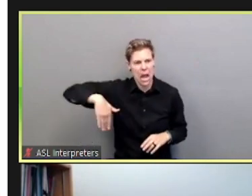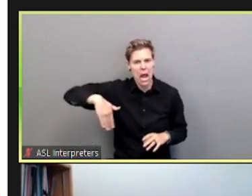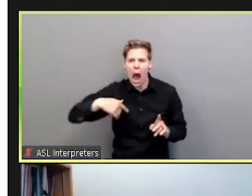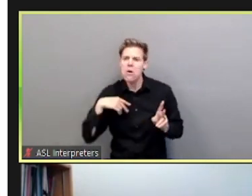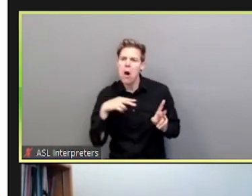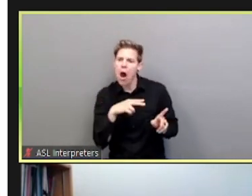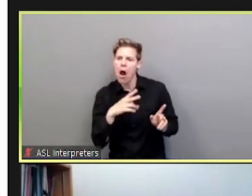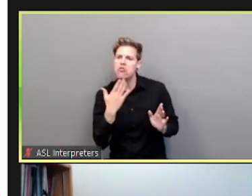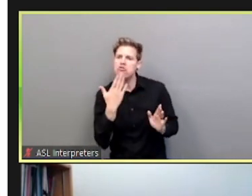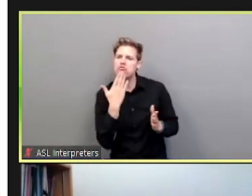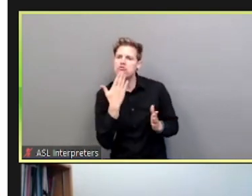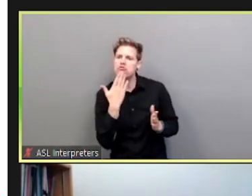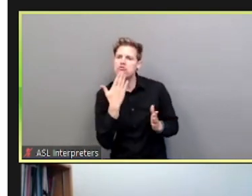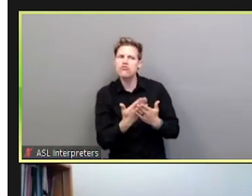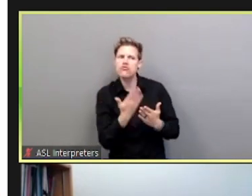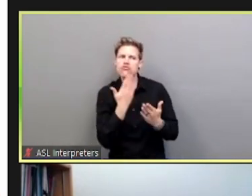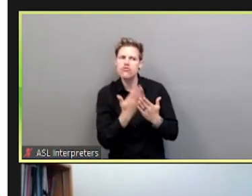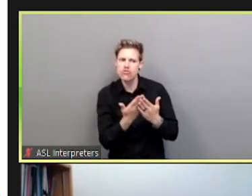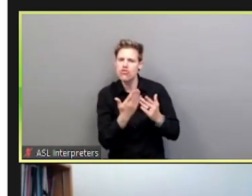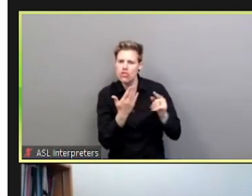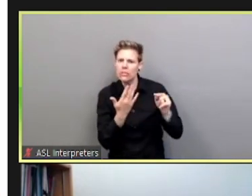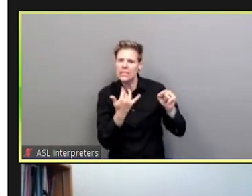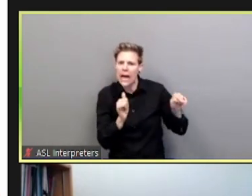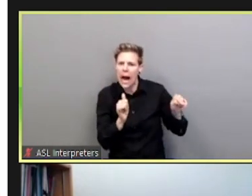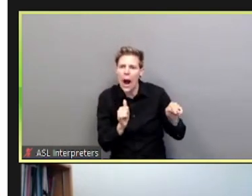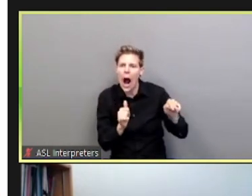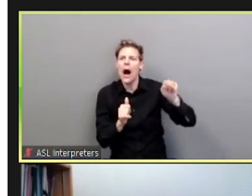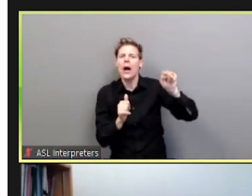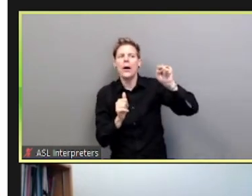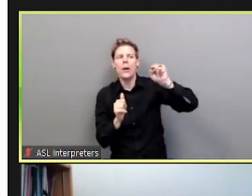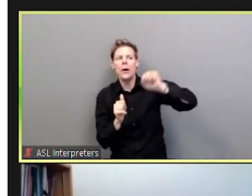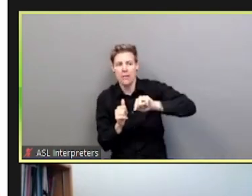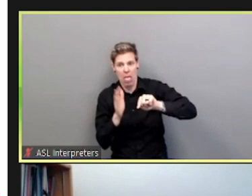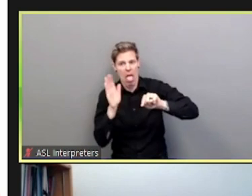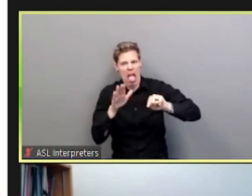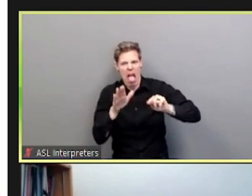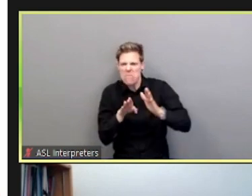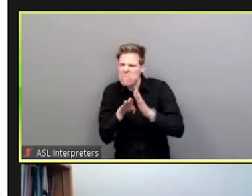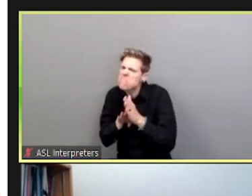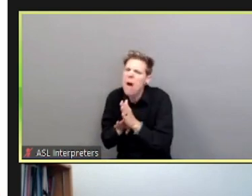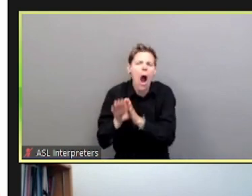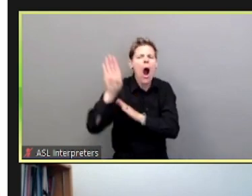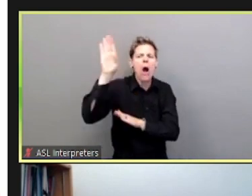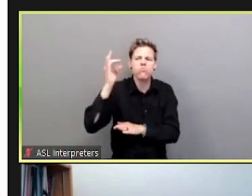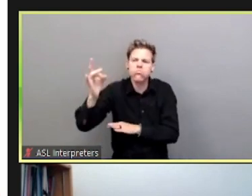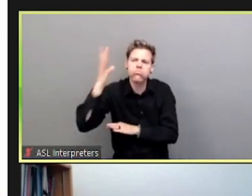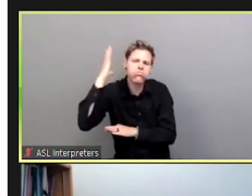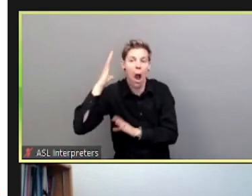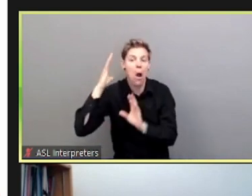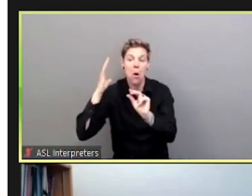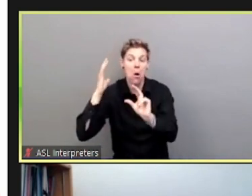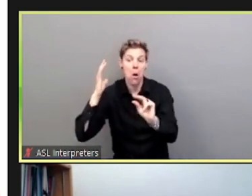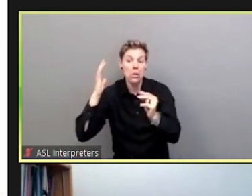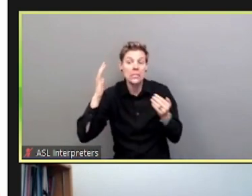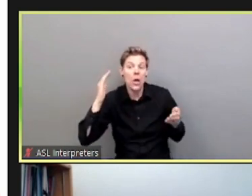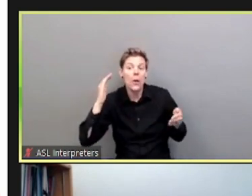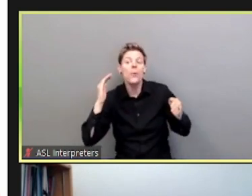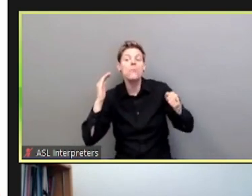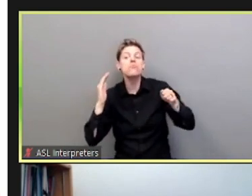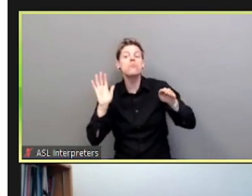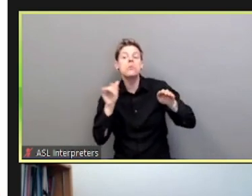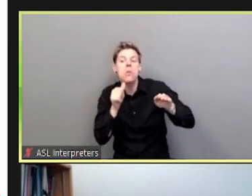there is a deceleration of growth in new cases. And what you can see is the semblance